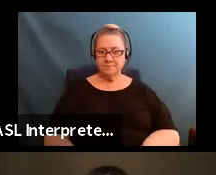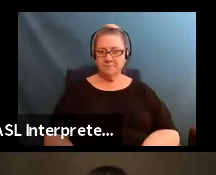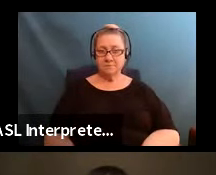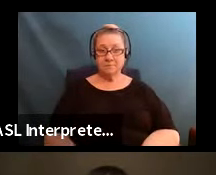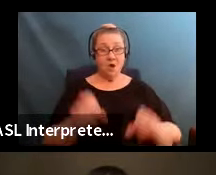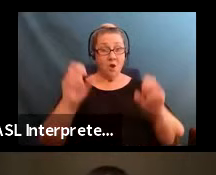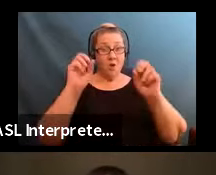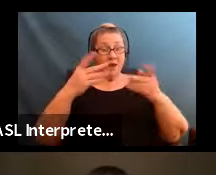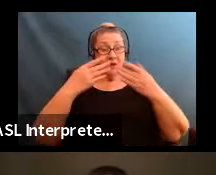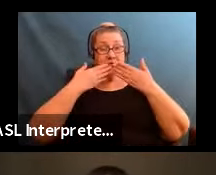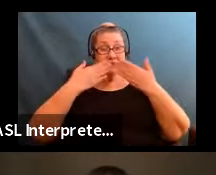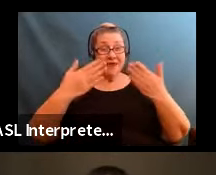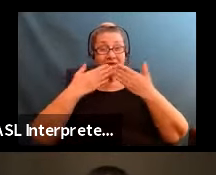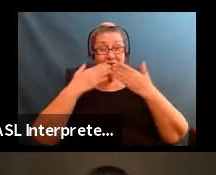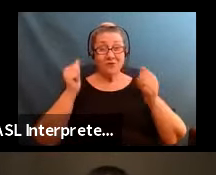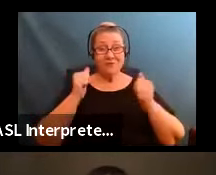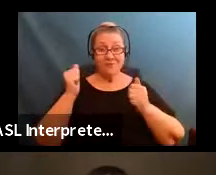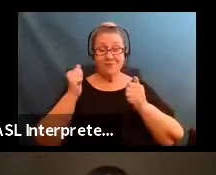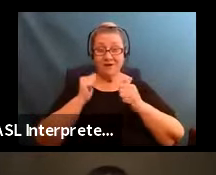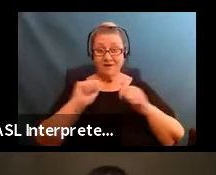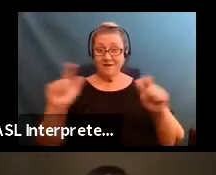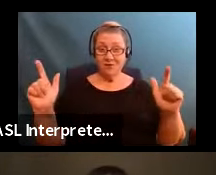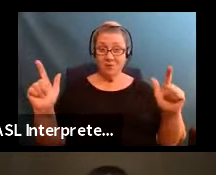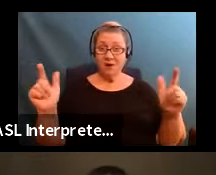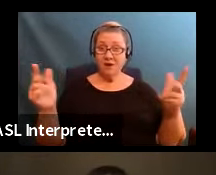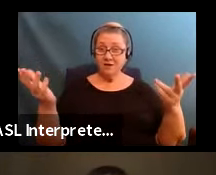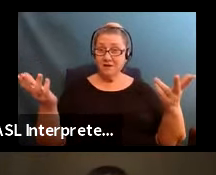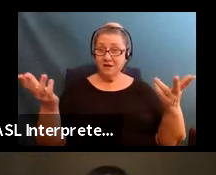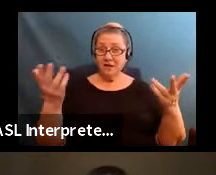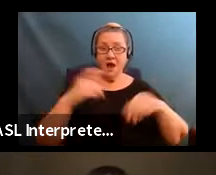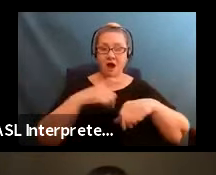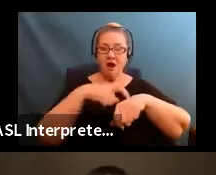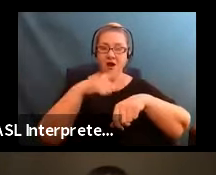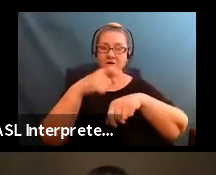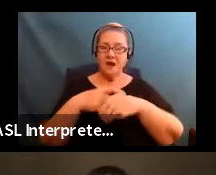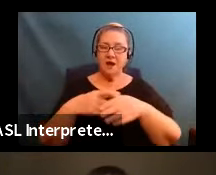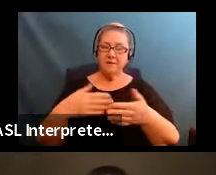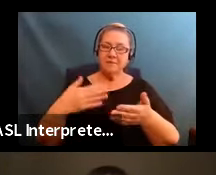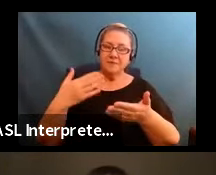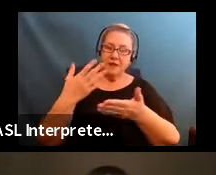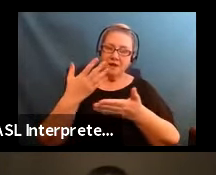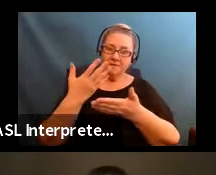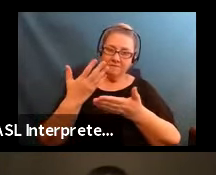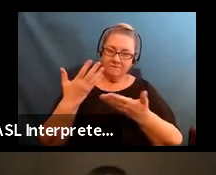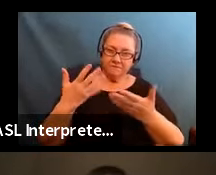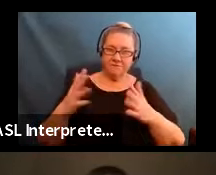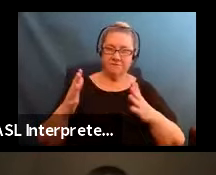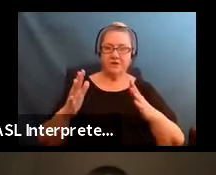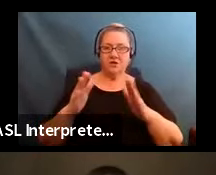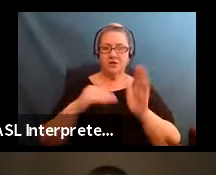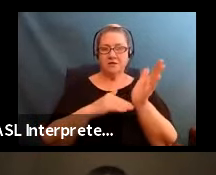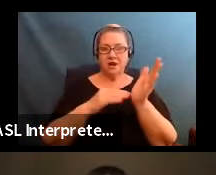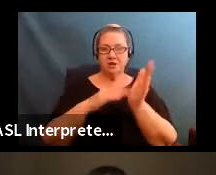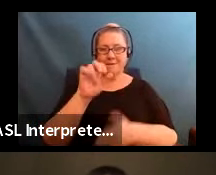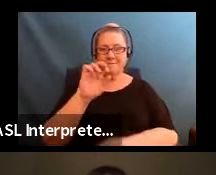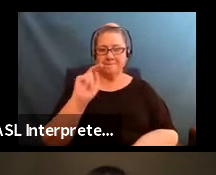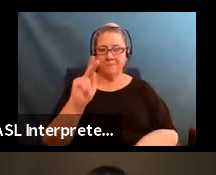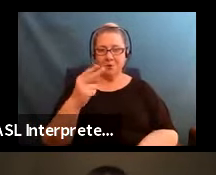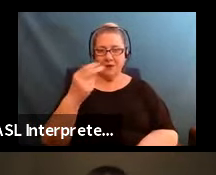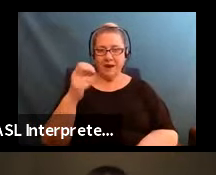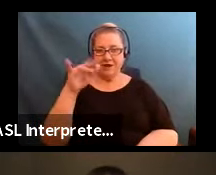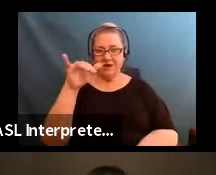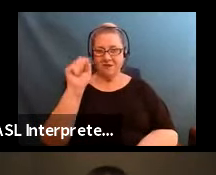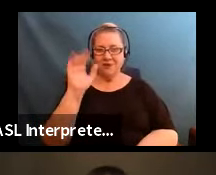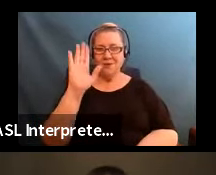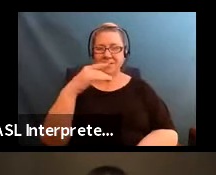Okay, thank you, everyone. Unfortunately, we've come to the end of our time together, and Dr. Burke-Harris is going to say